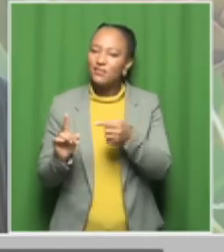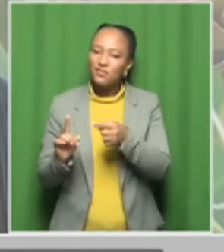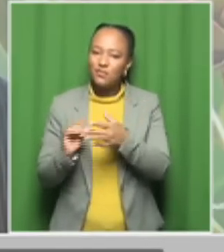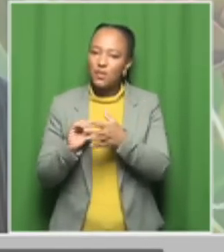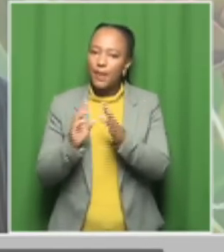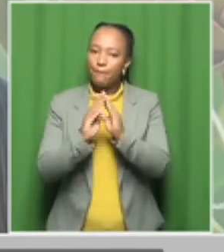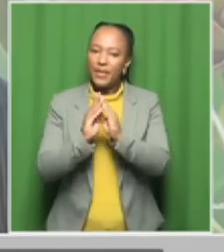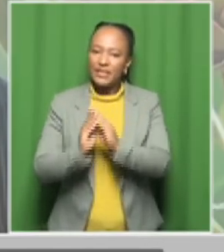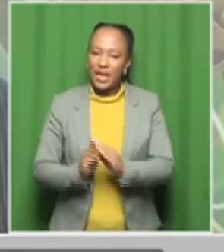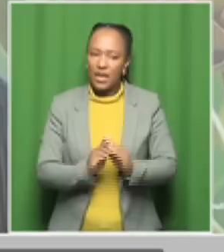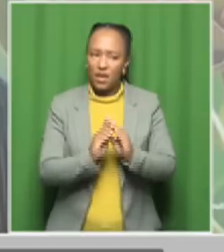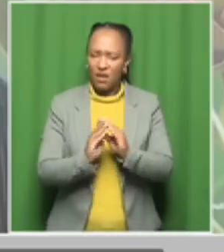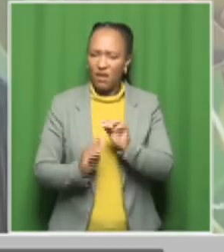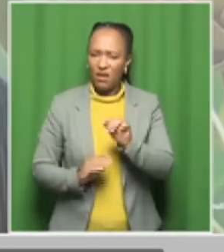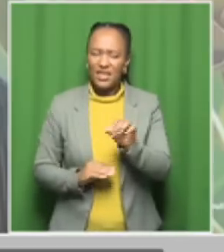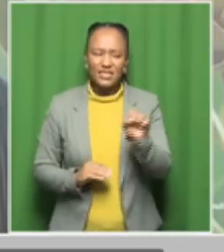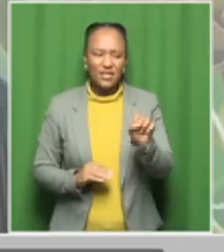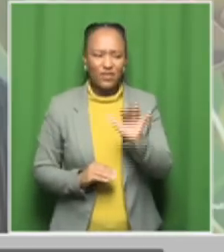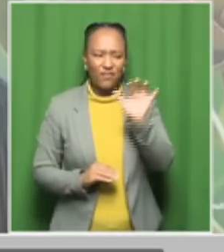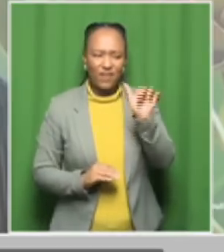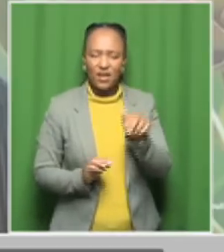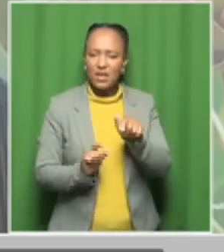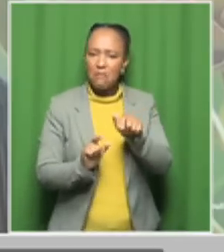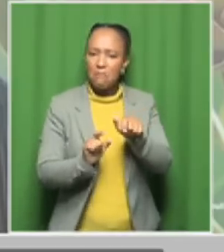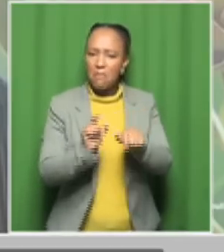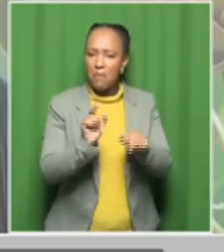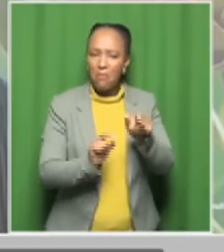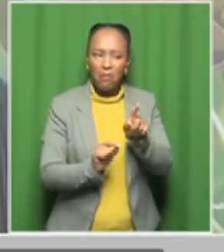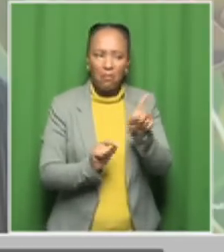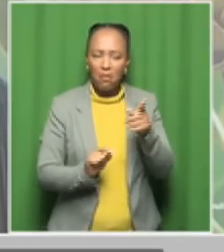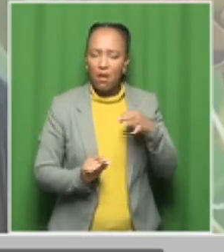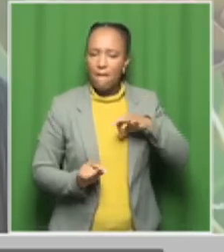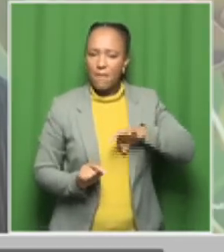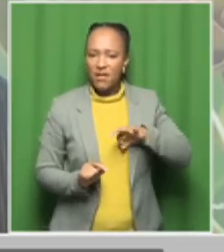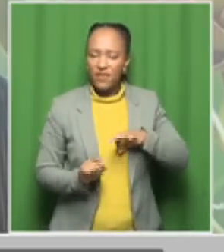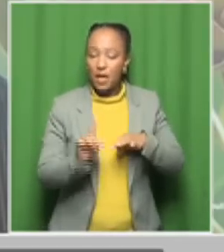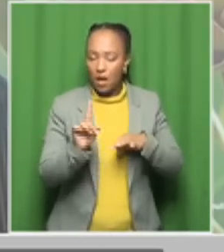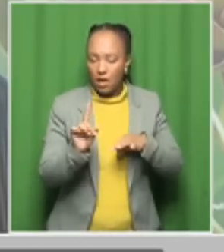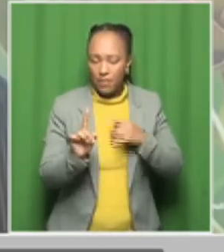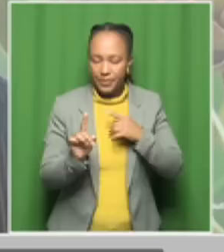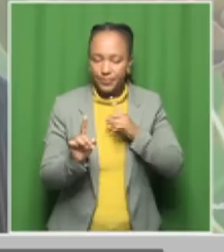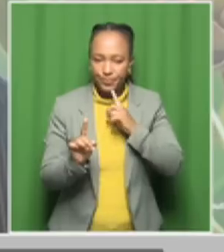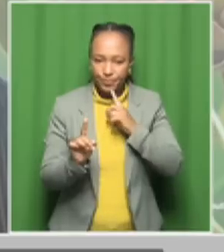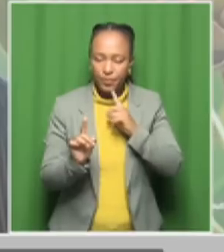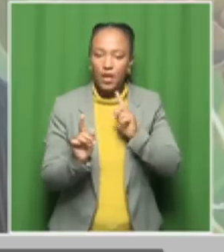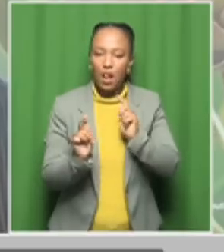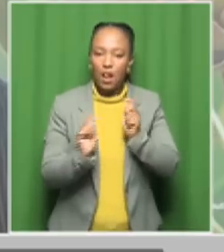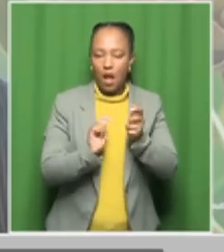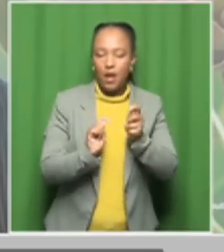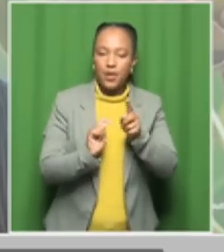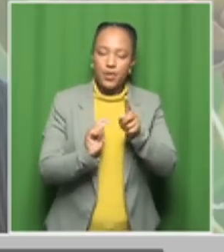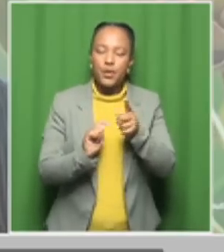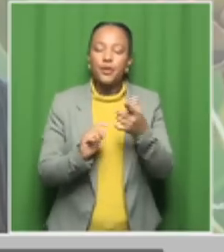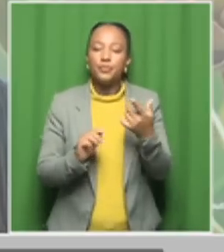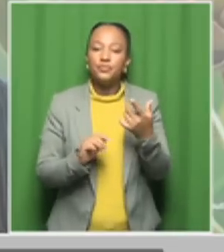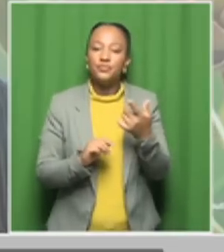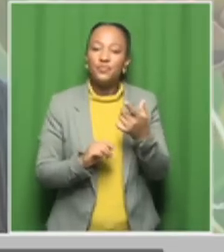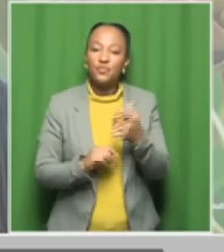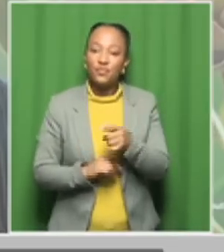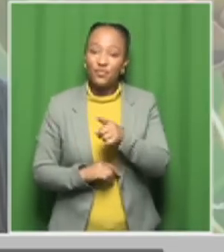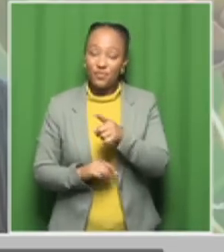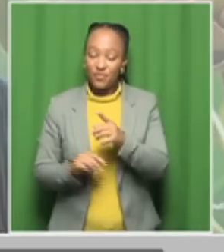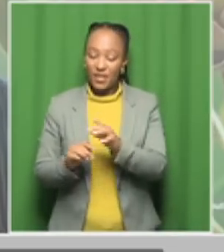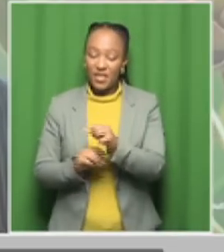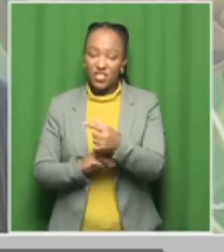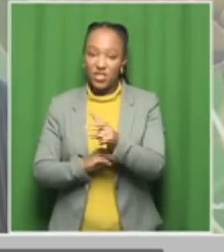put differently, perhaps, how will South Africa ensure that this G20 presidency actually